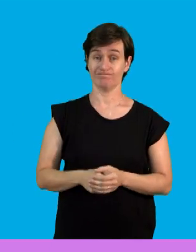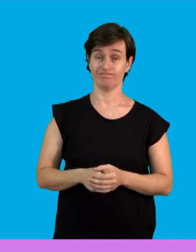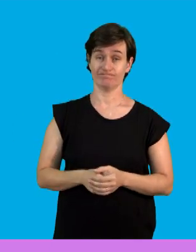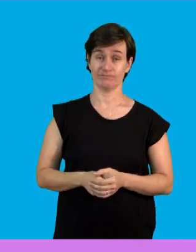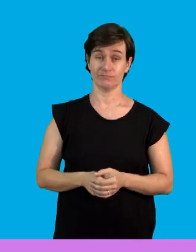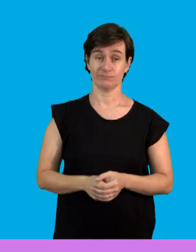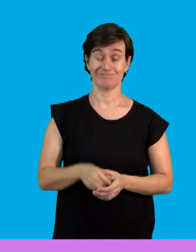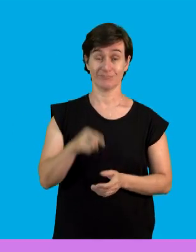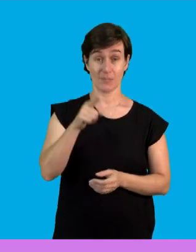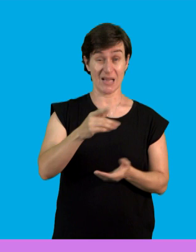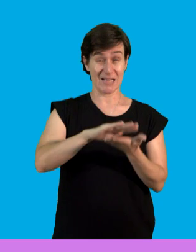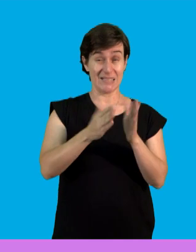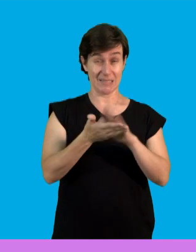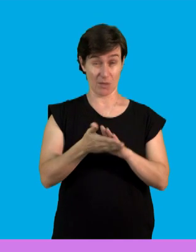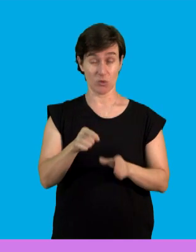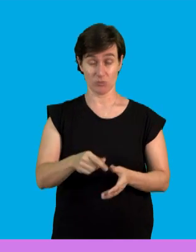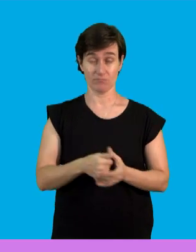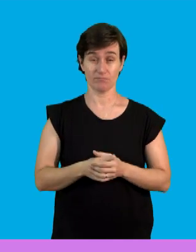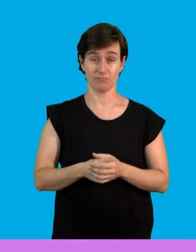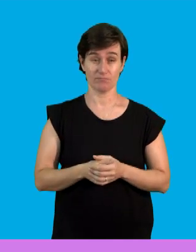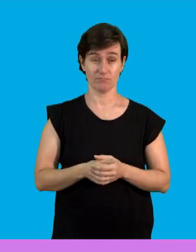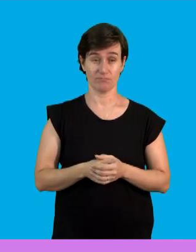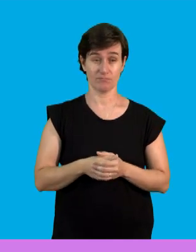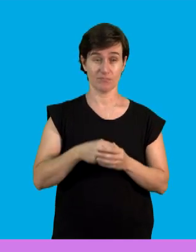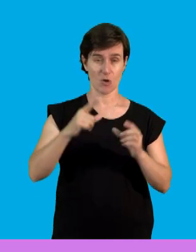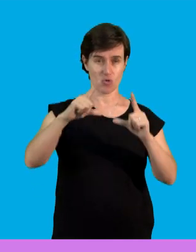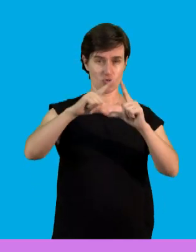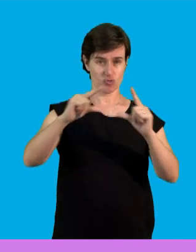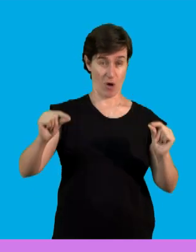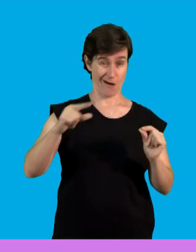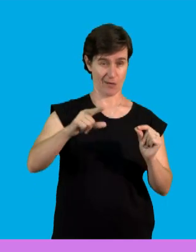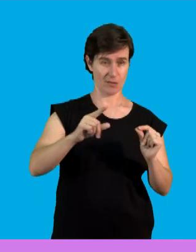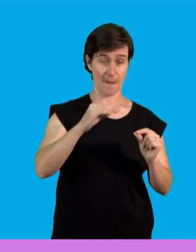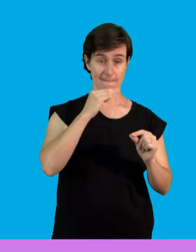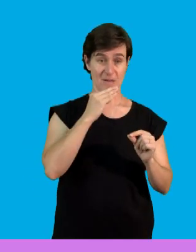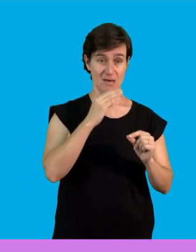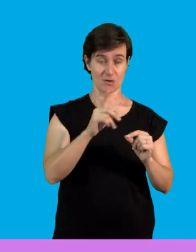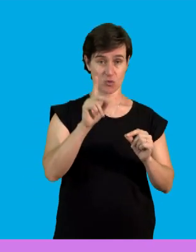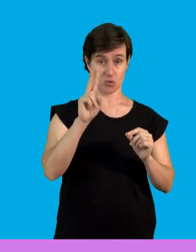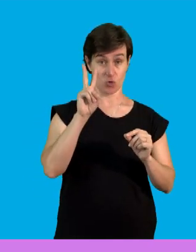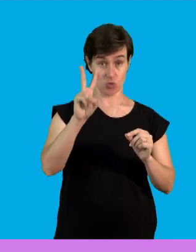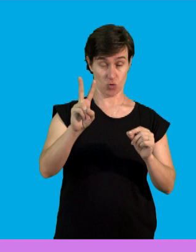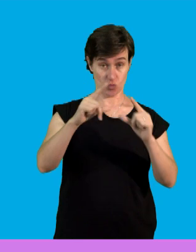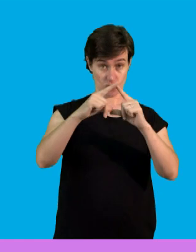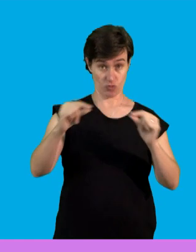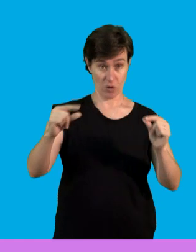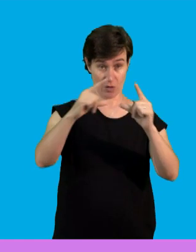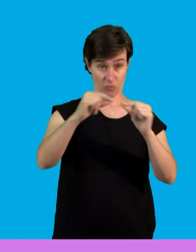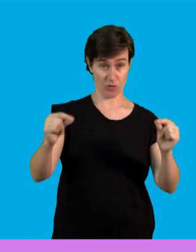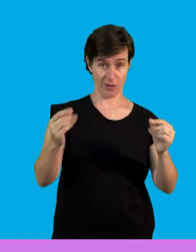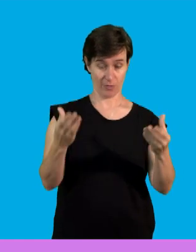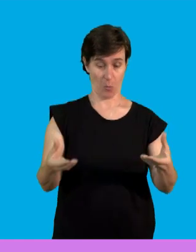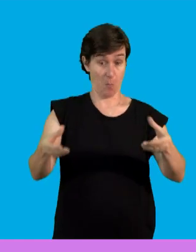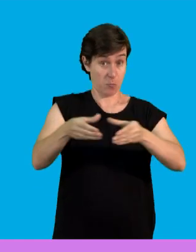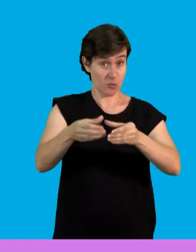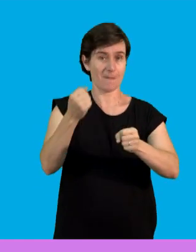so let's remember the following. They are being packed this way, meaning